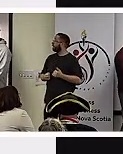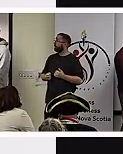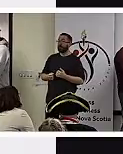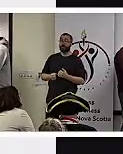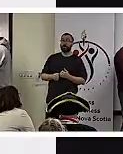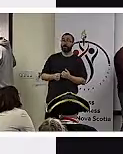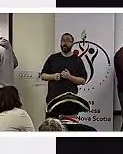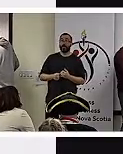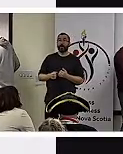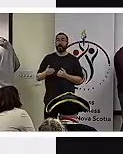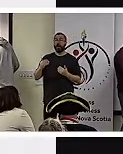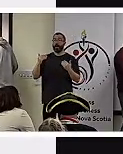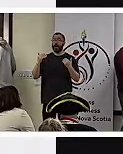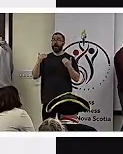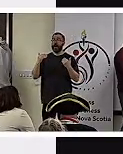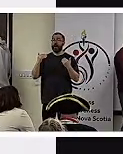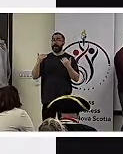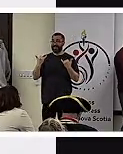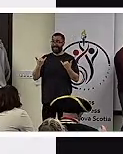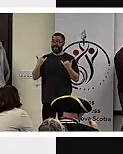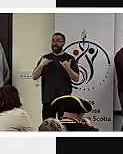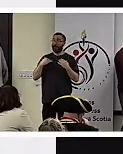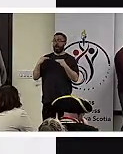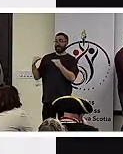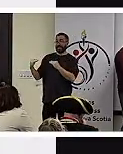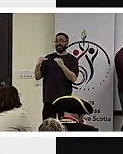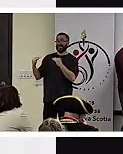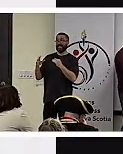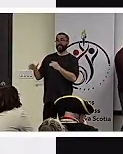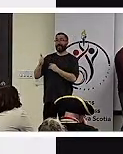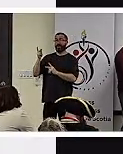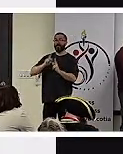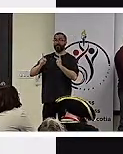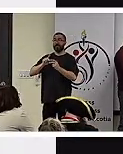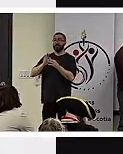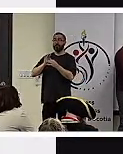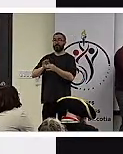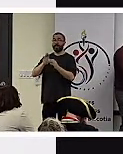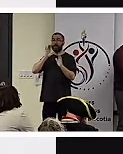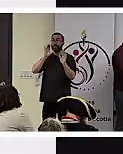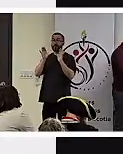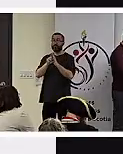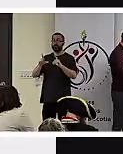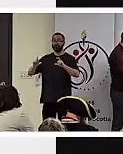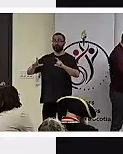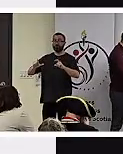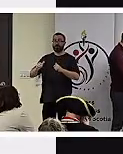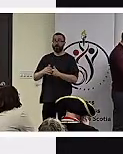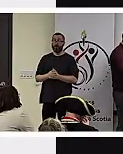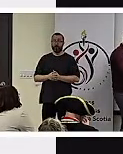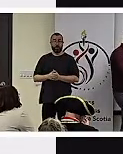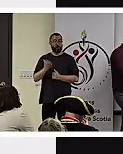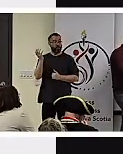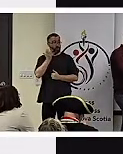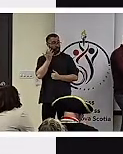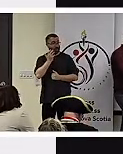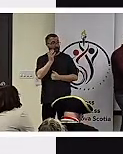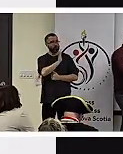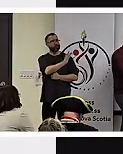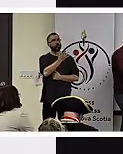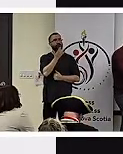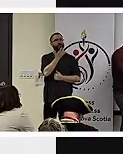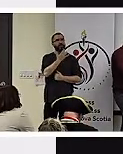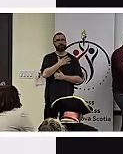I have been teaching other people about photography. You've been teaching other people about photography. What's your favorite thing about